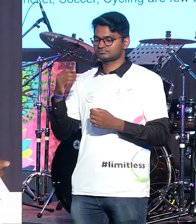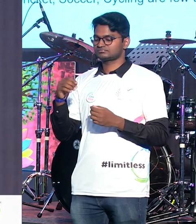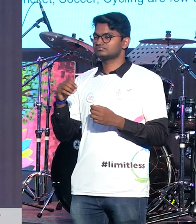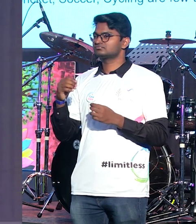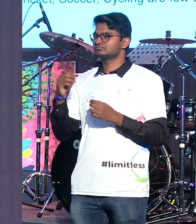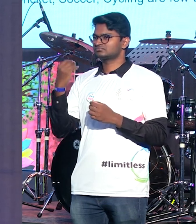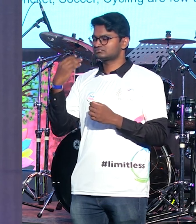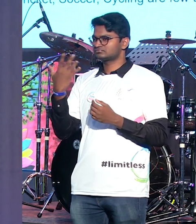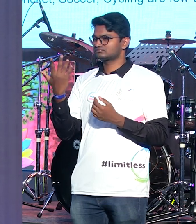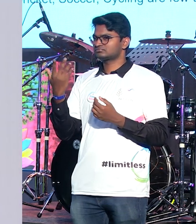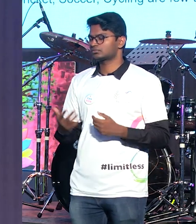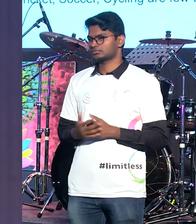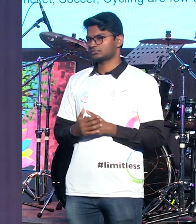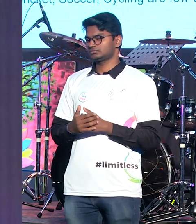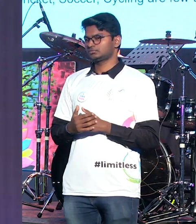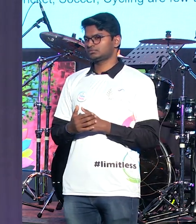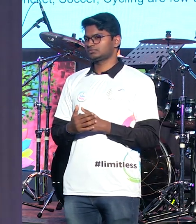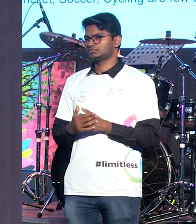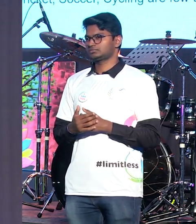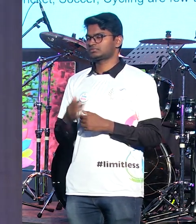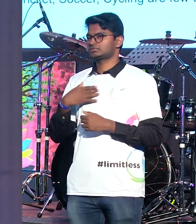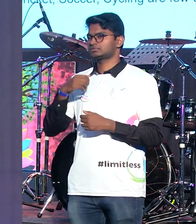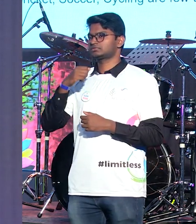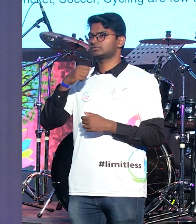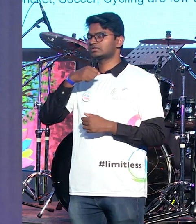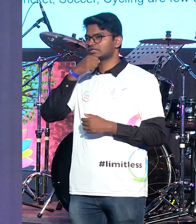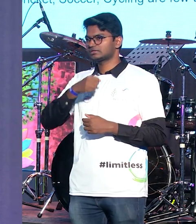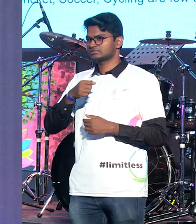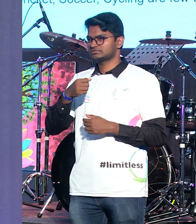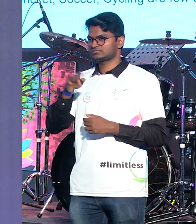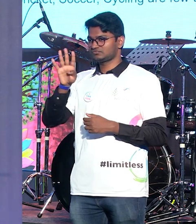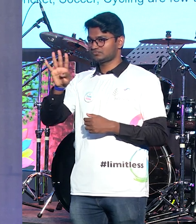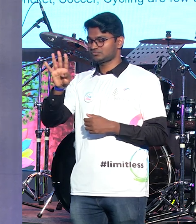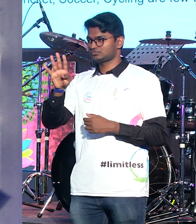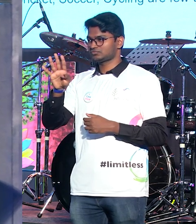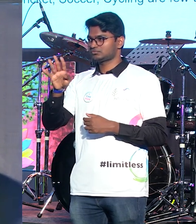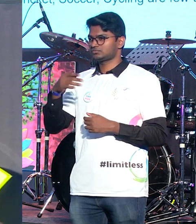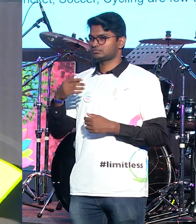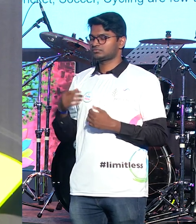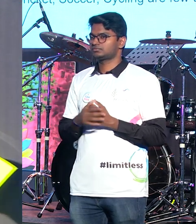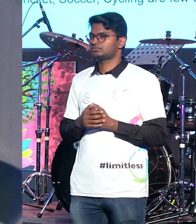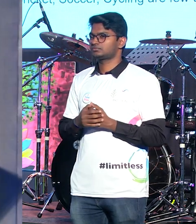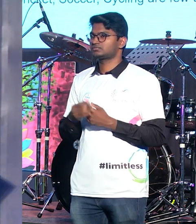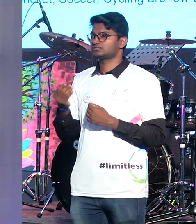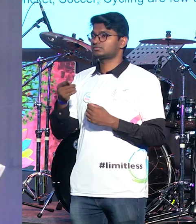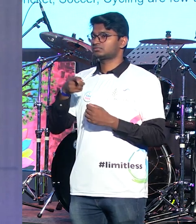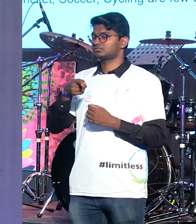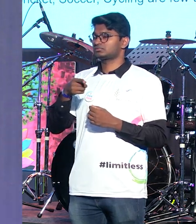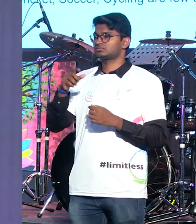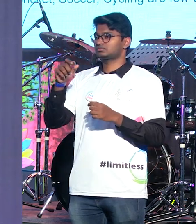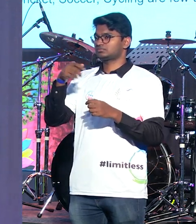mean, non-disabled. At the age of 4, I was diagnosed with cerebral